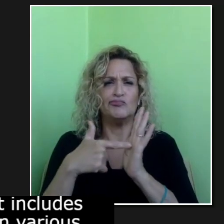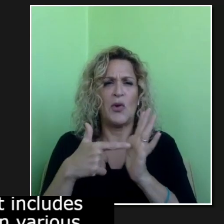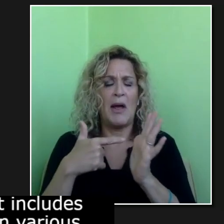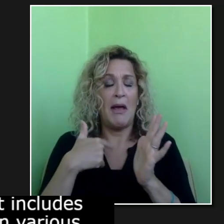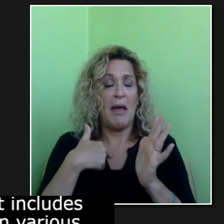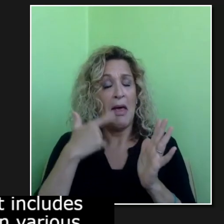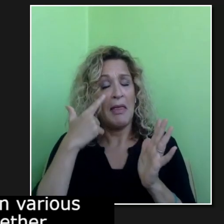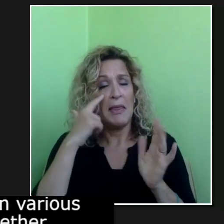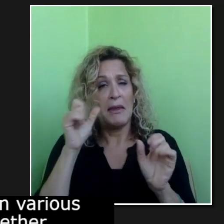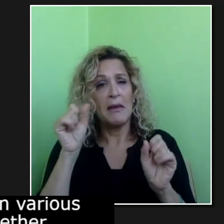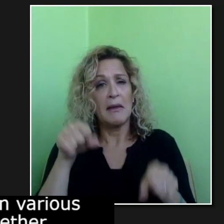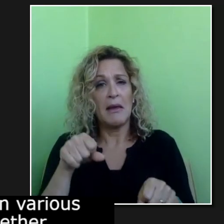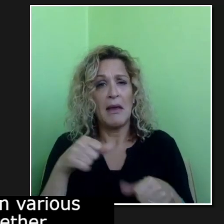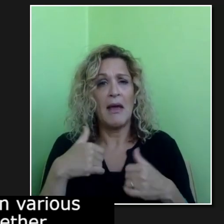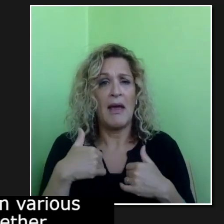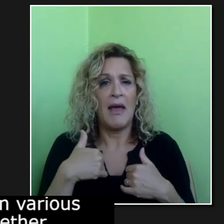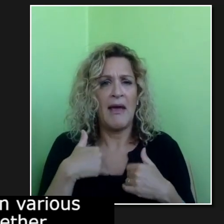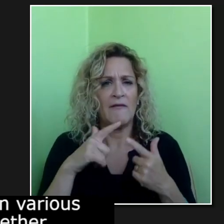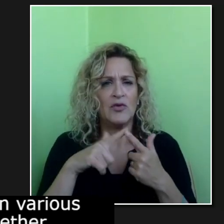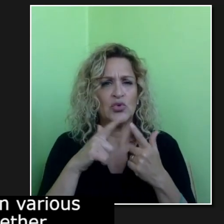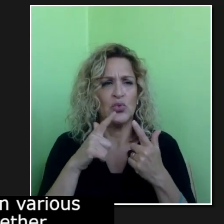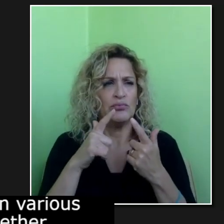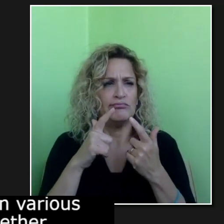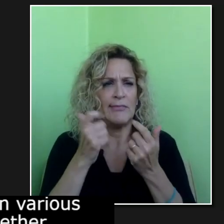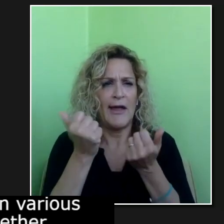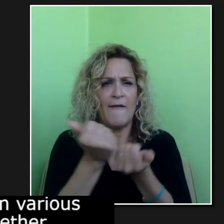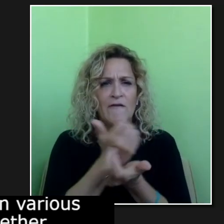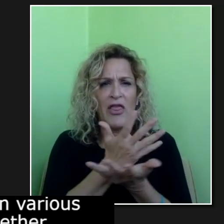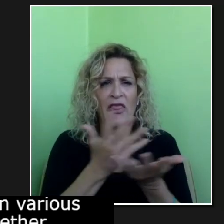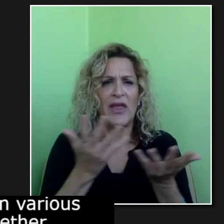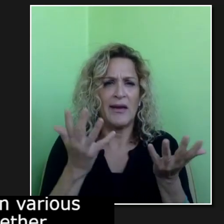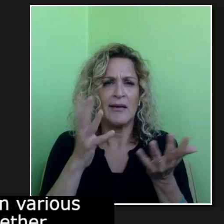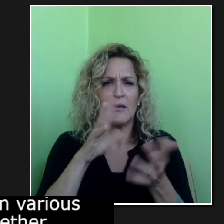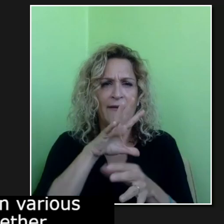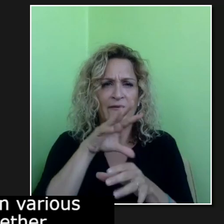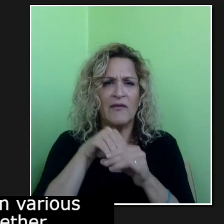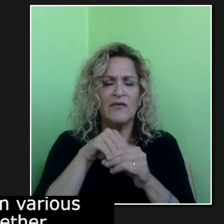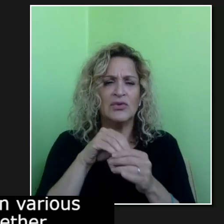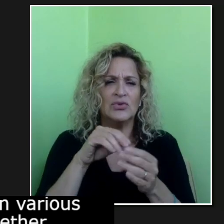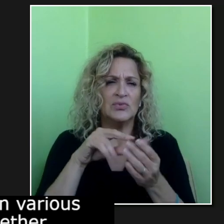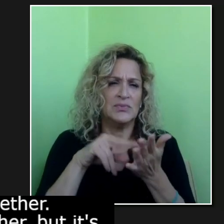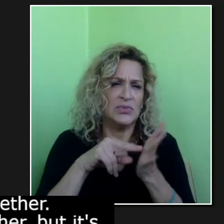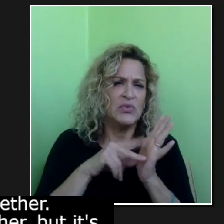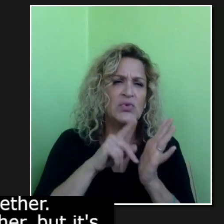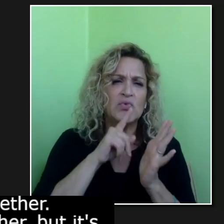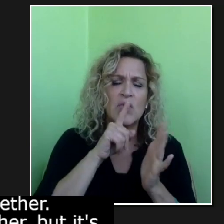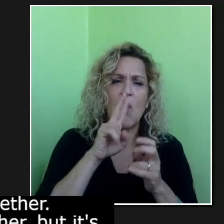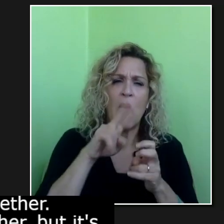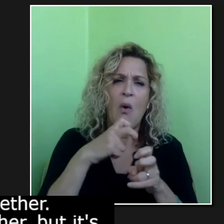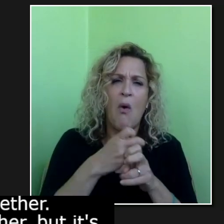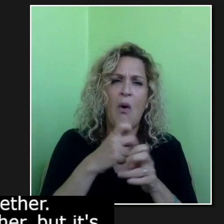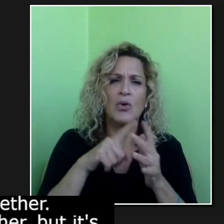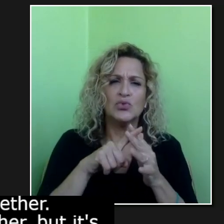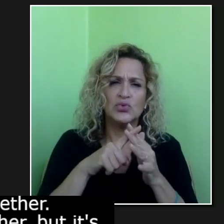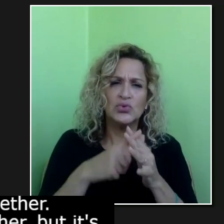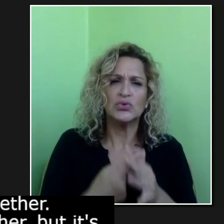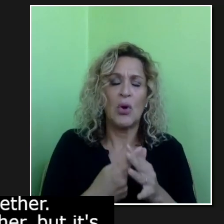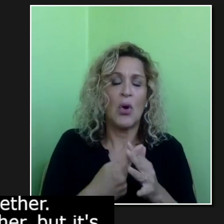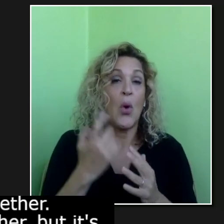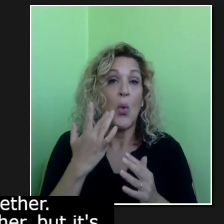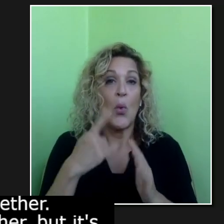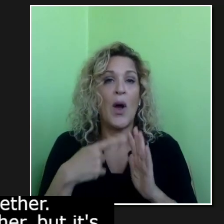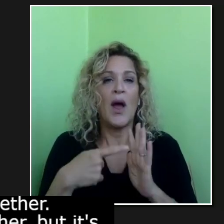put them together, but it's very, very difficult to get off the ground because it requires